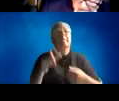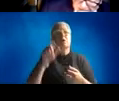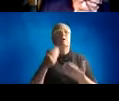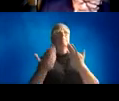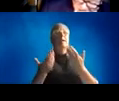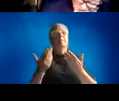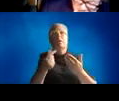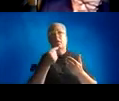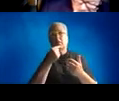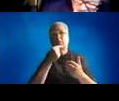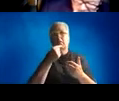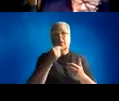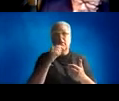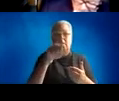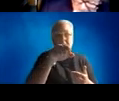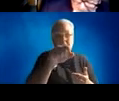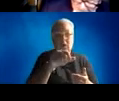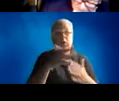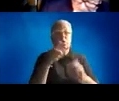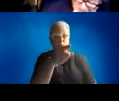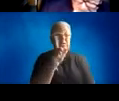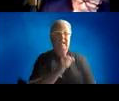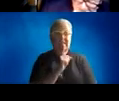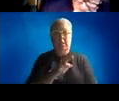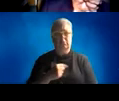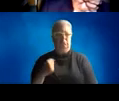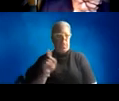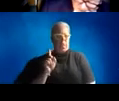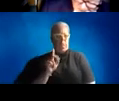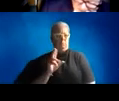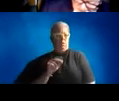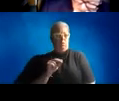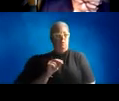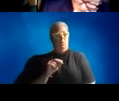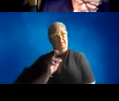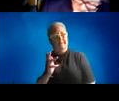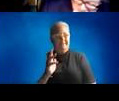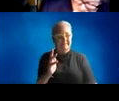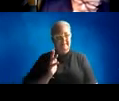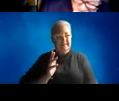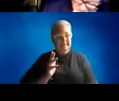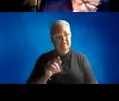non-discriminatory, short, clear, to the point and precise. It creates confidence amongst disabled persons and